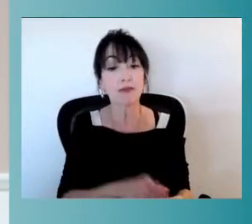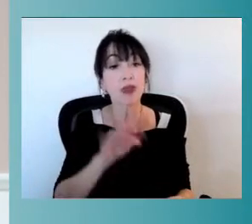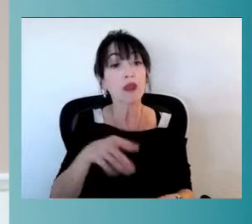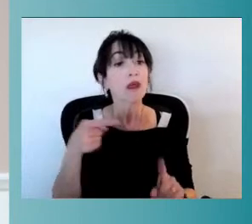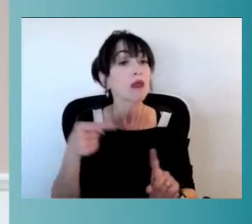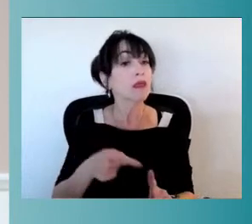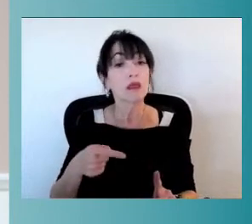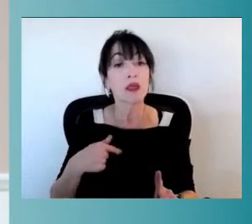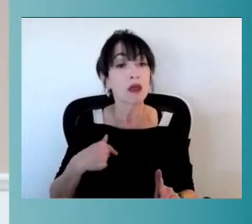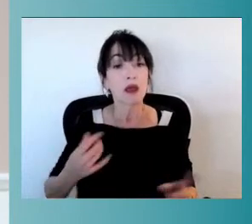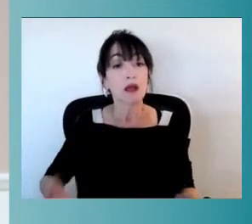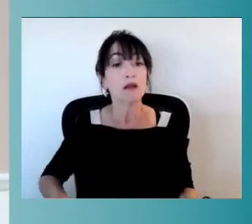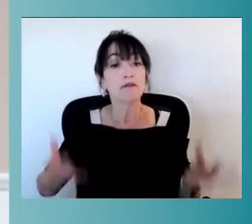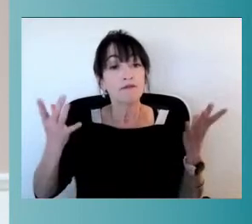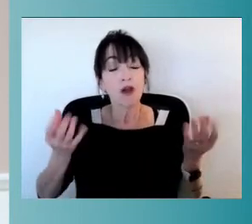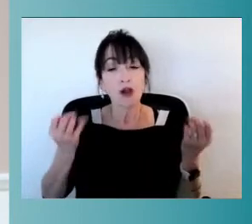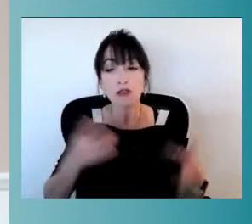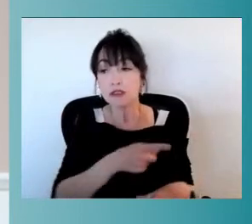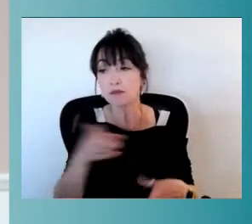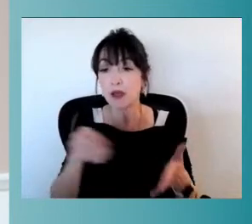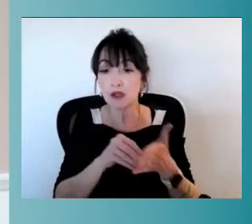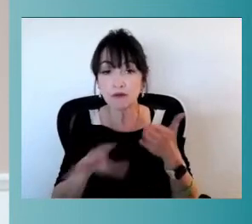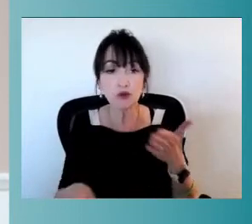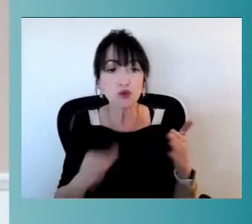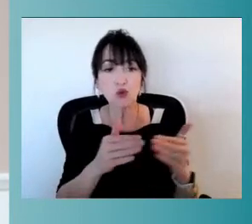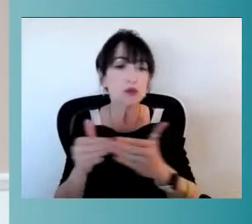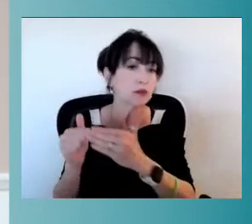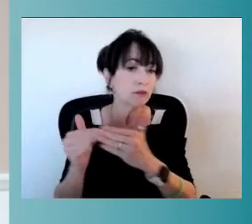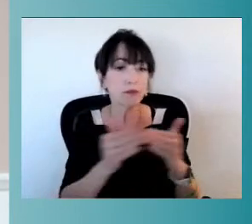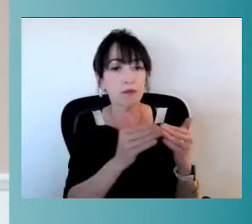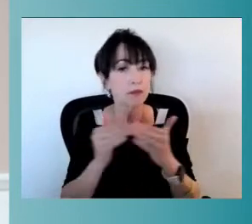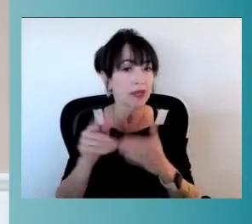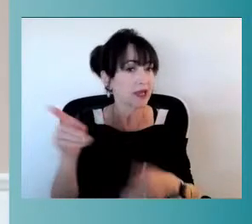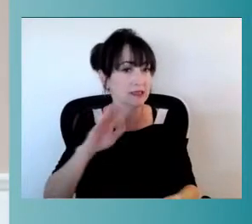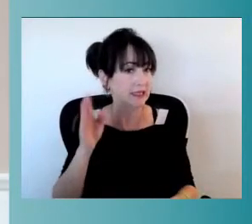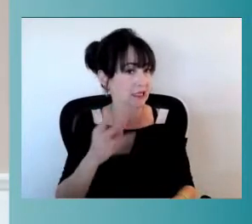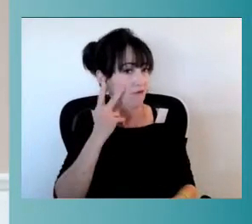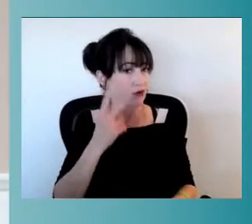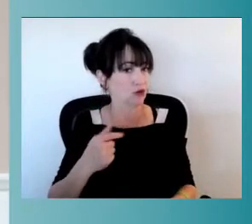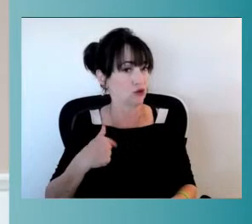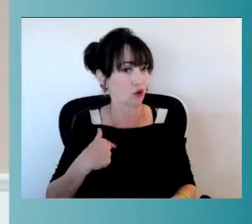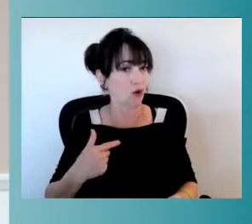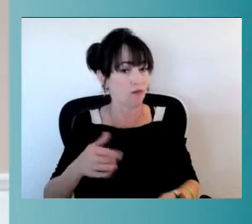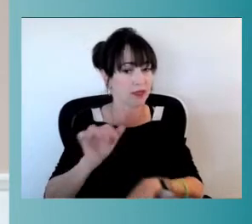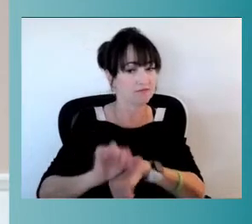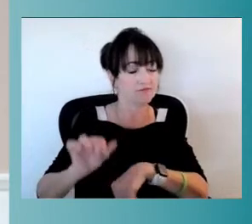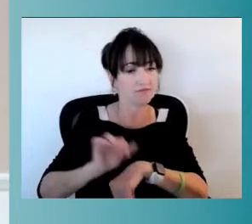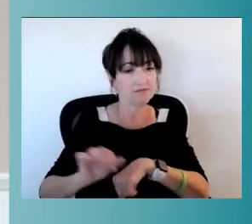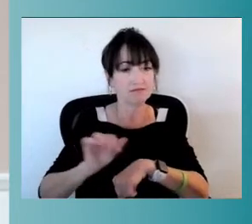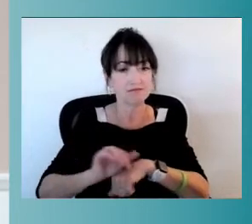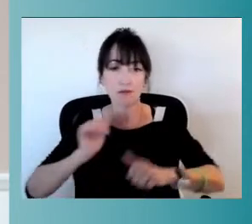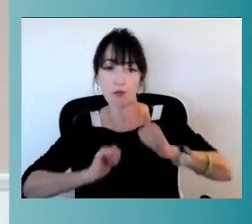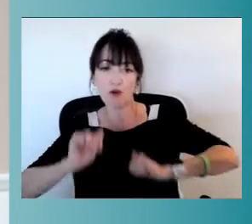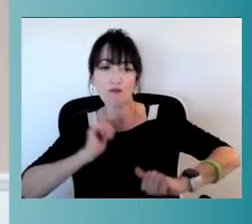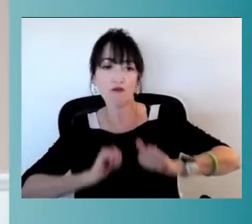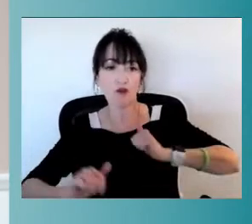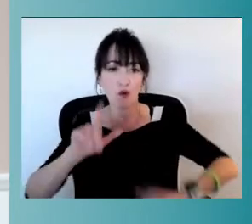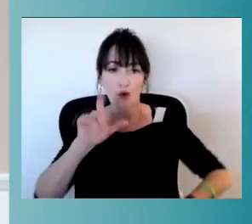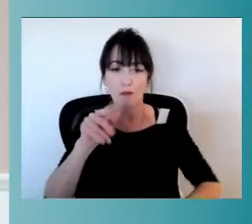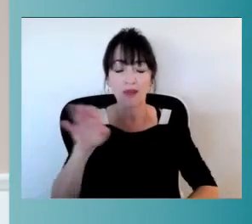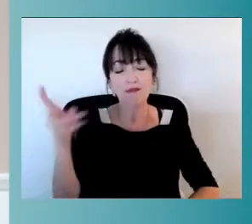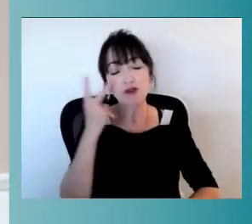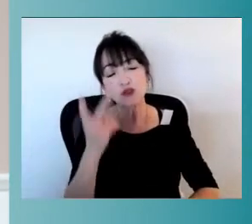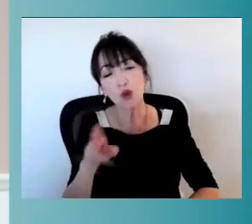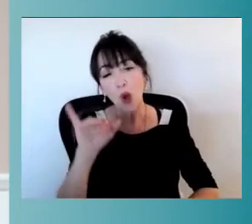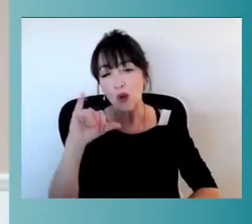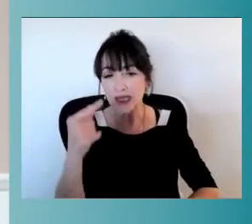lot of my students and a lot of my peers have never seen me perform live. So a lot of them see me like on Instagram and